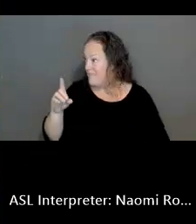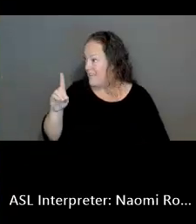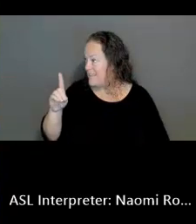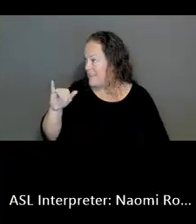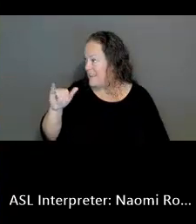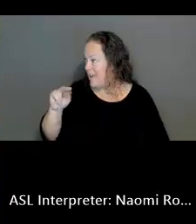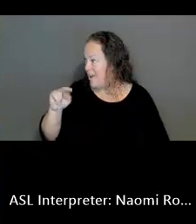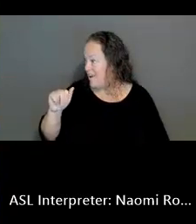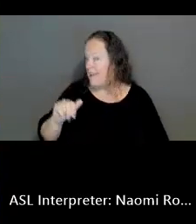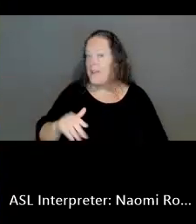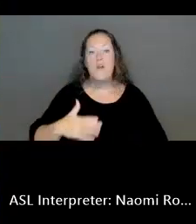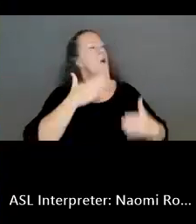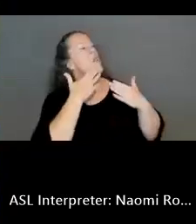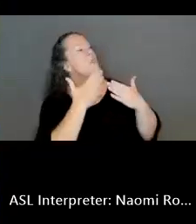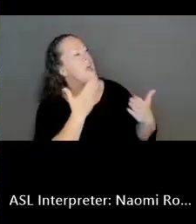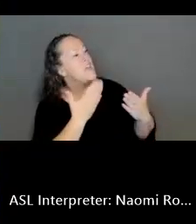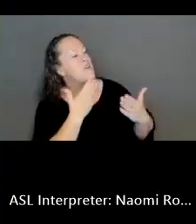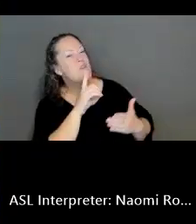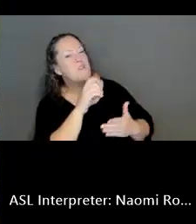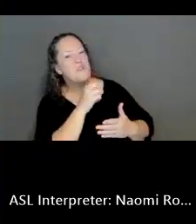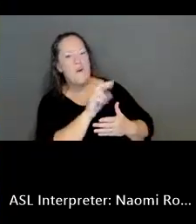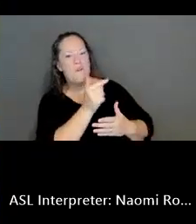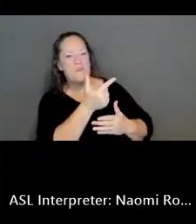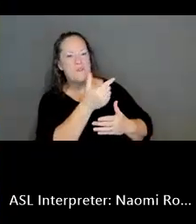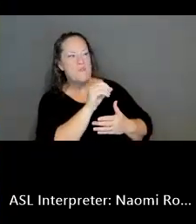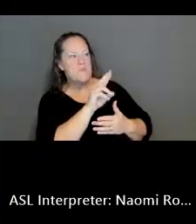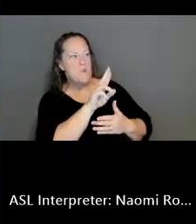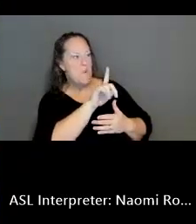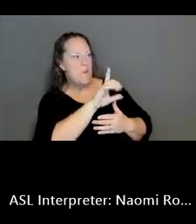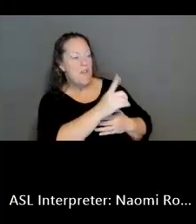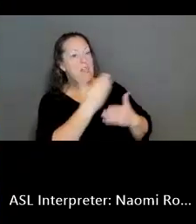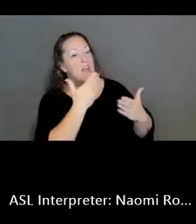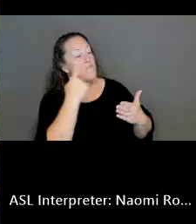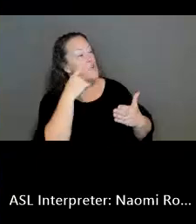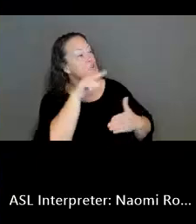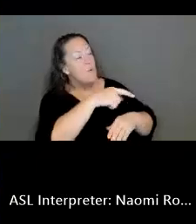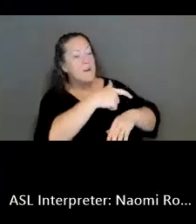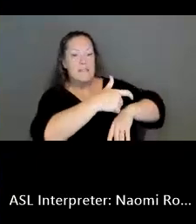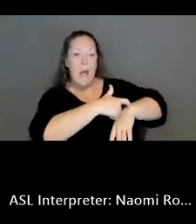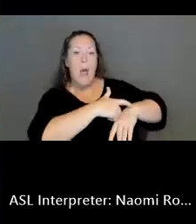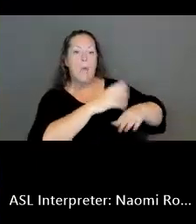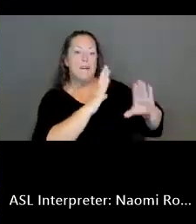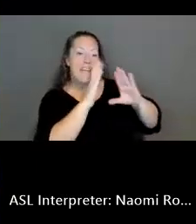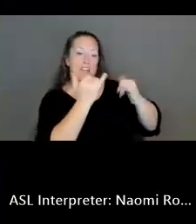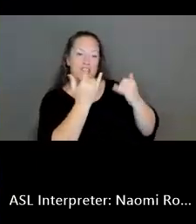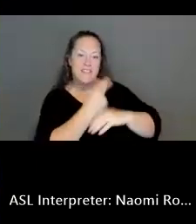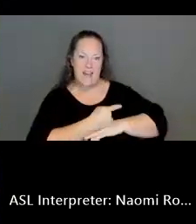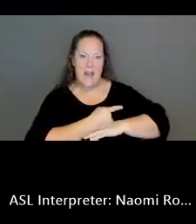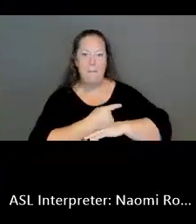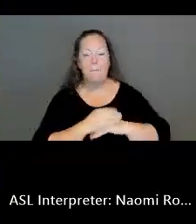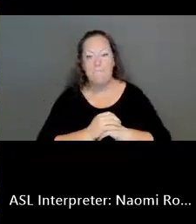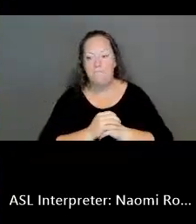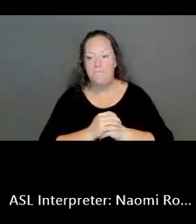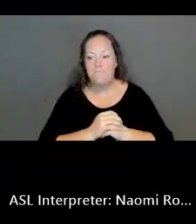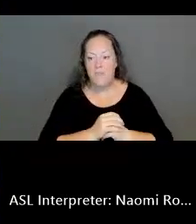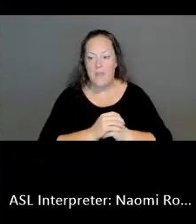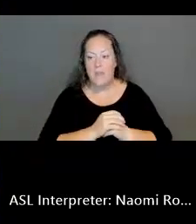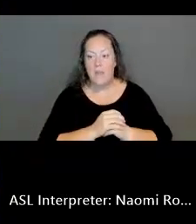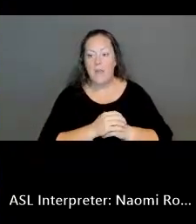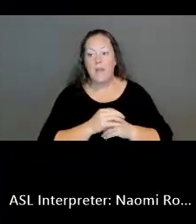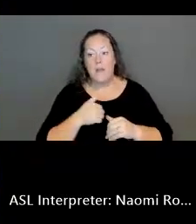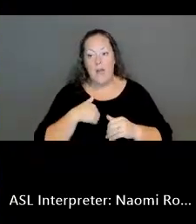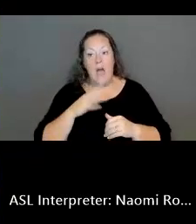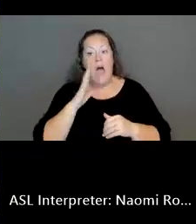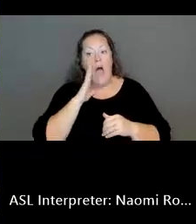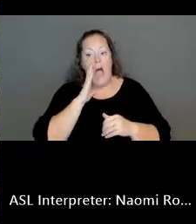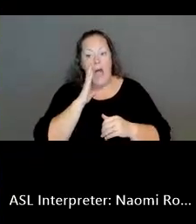Thanks, Dr. Gould, and thanks everyone for your time and attention today. I'm going to be with